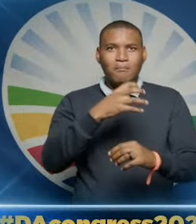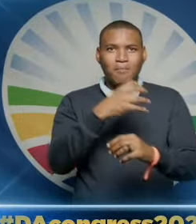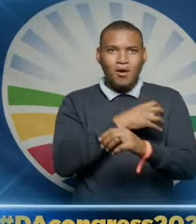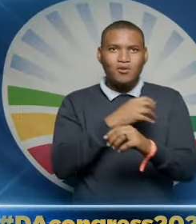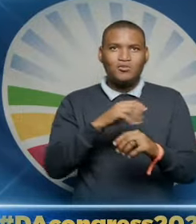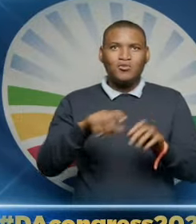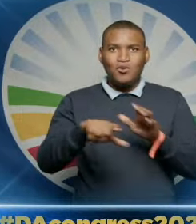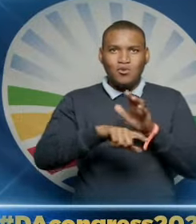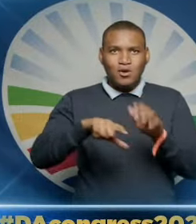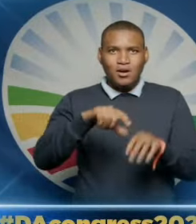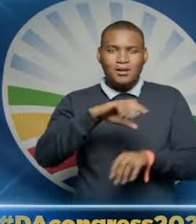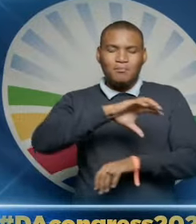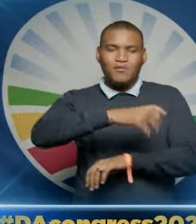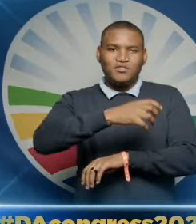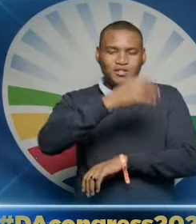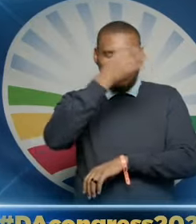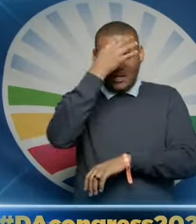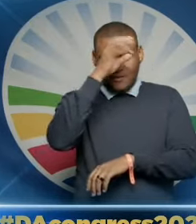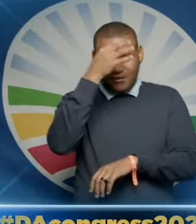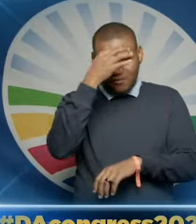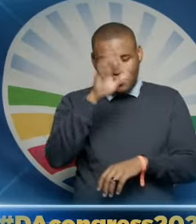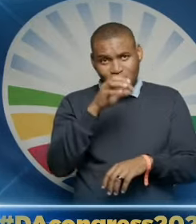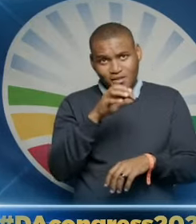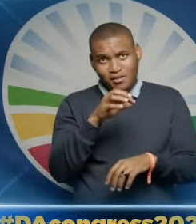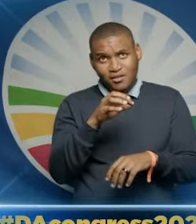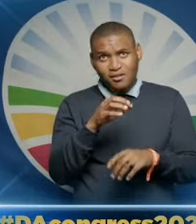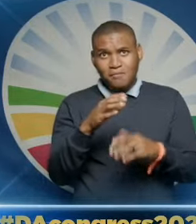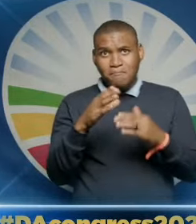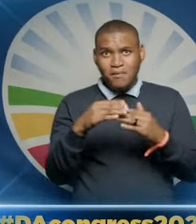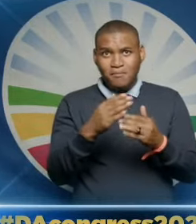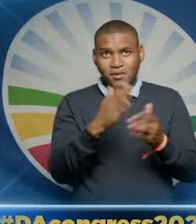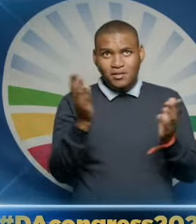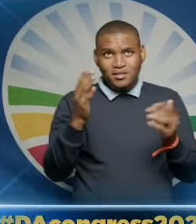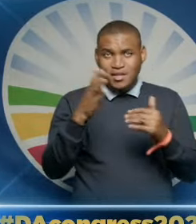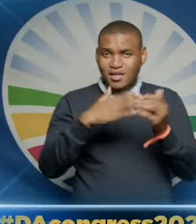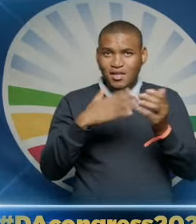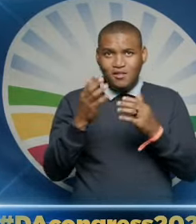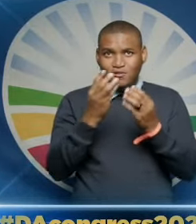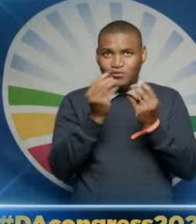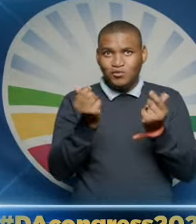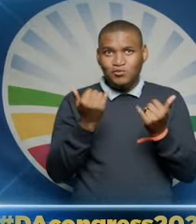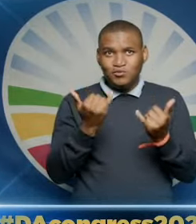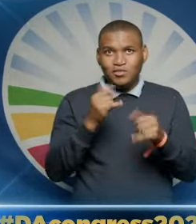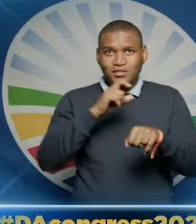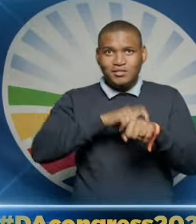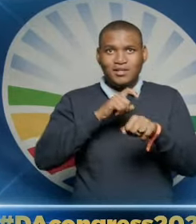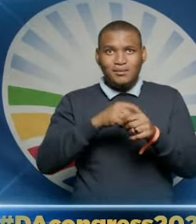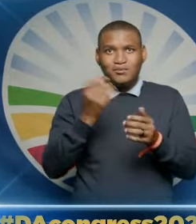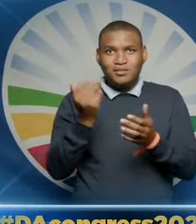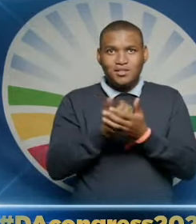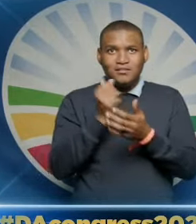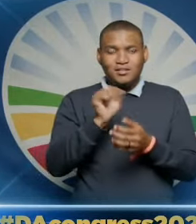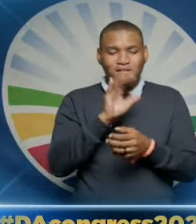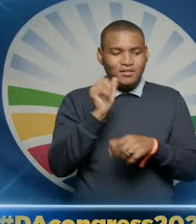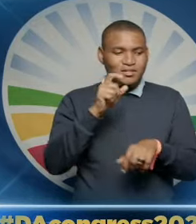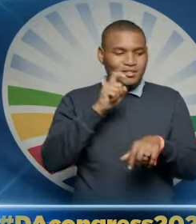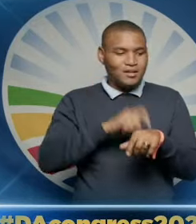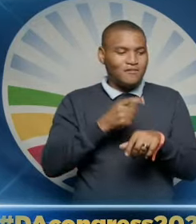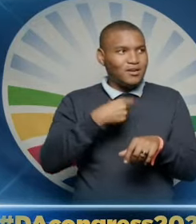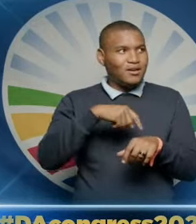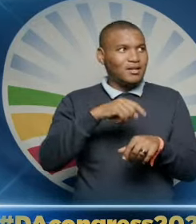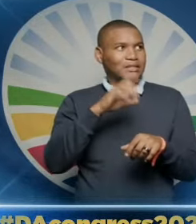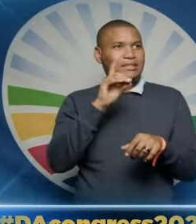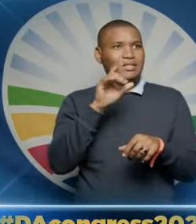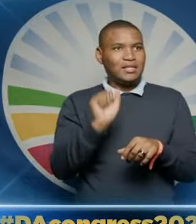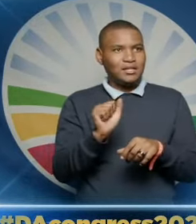But Democrats, to bring any of our solutions to bear in time to save South Africa, it's time now for the